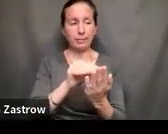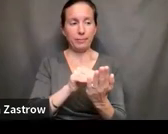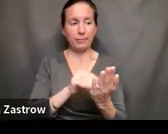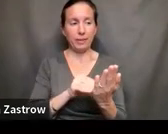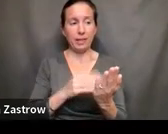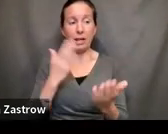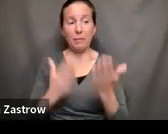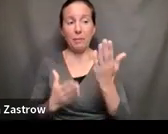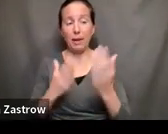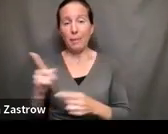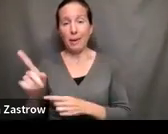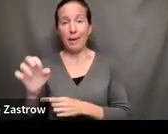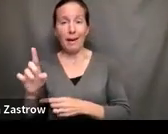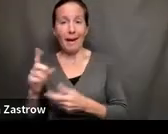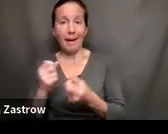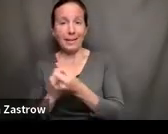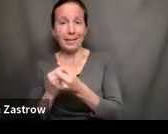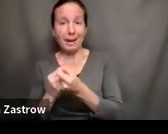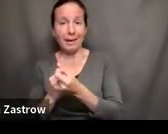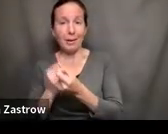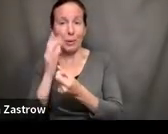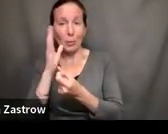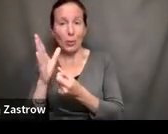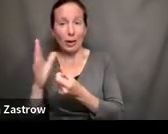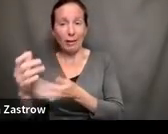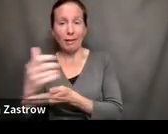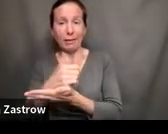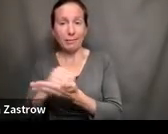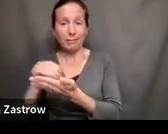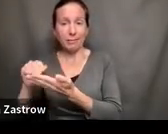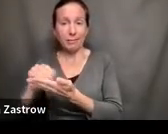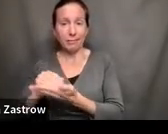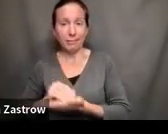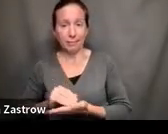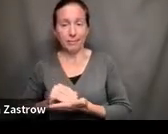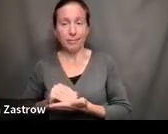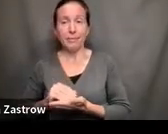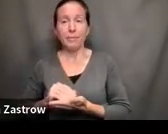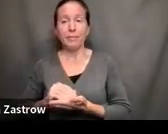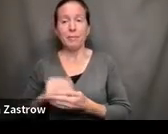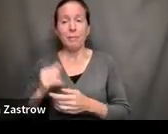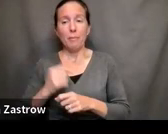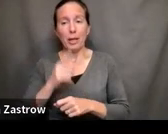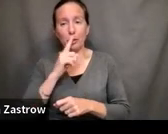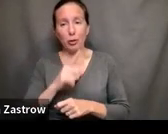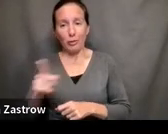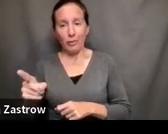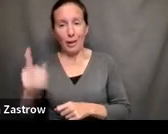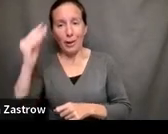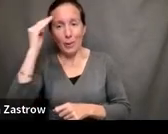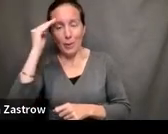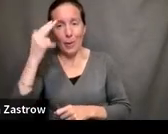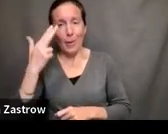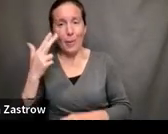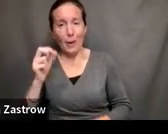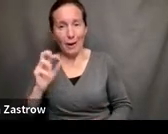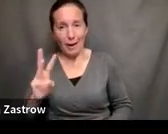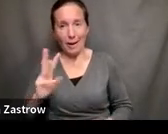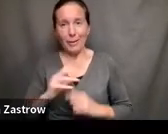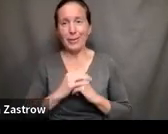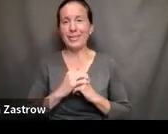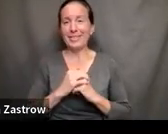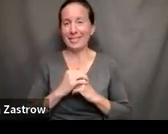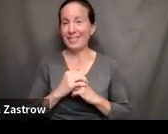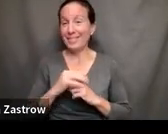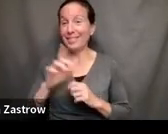data, you need to make sure they understand how to do it, how to use that data sheet,